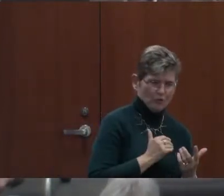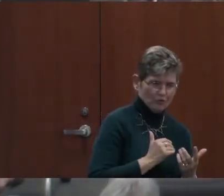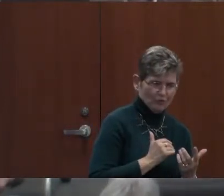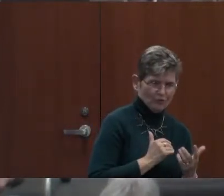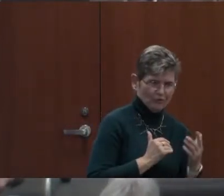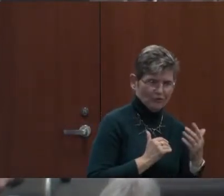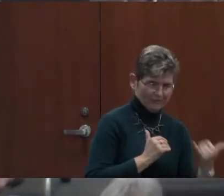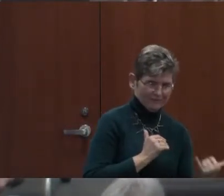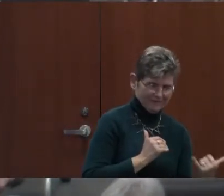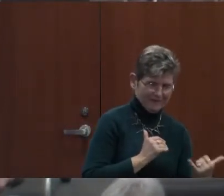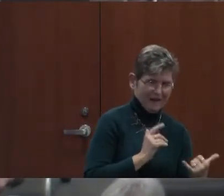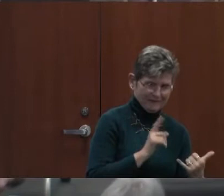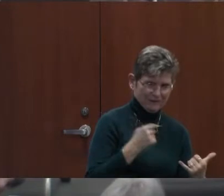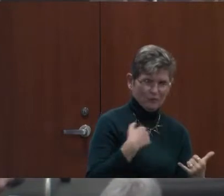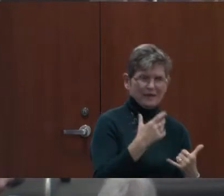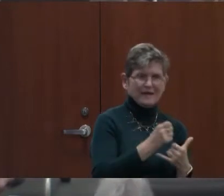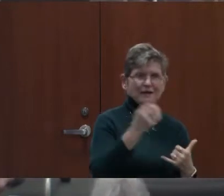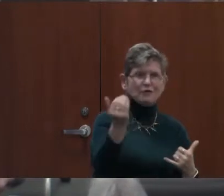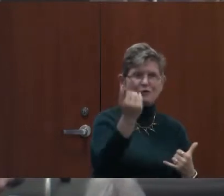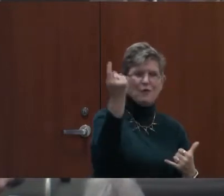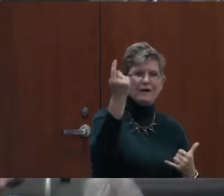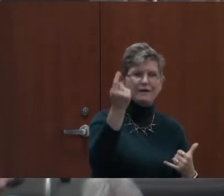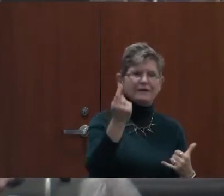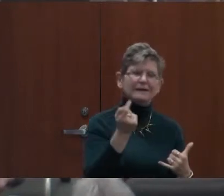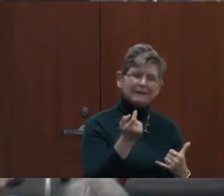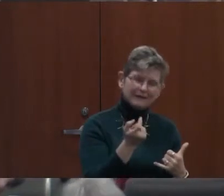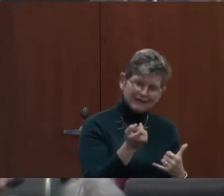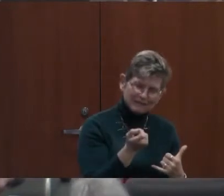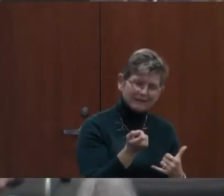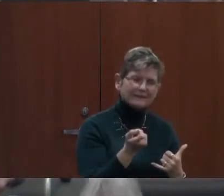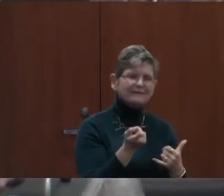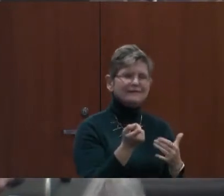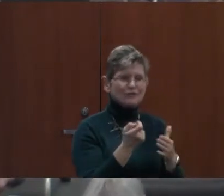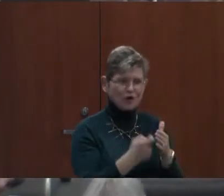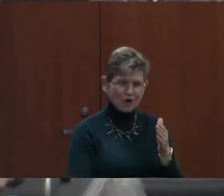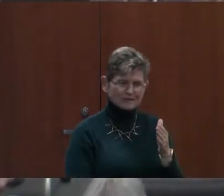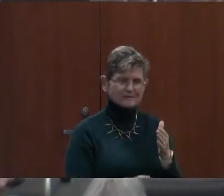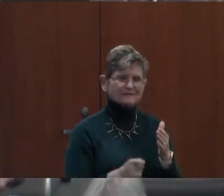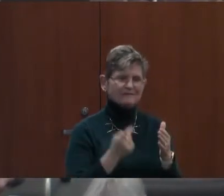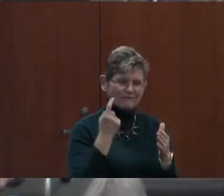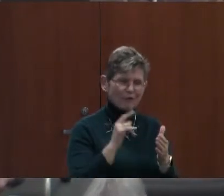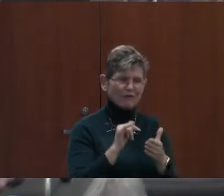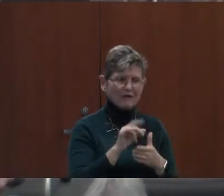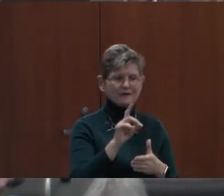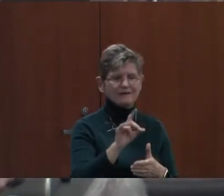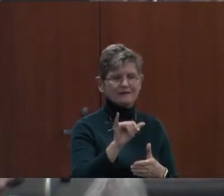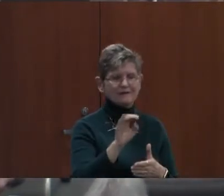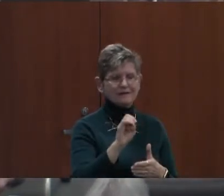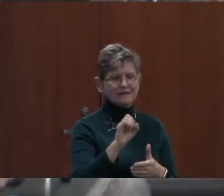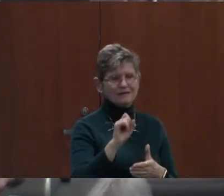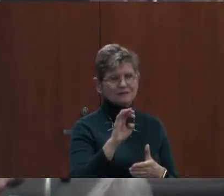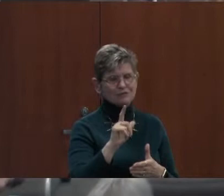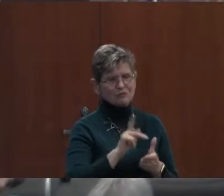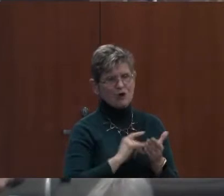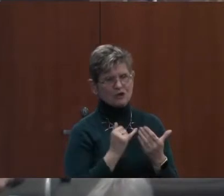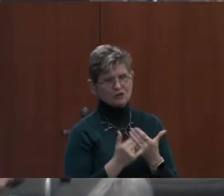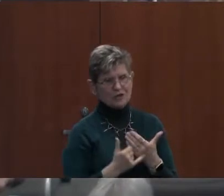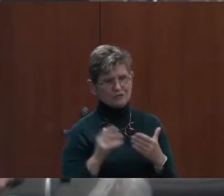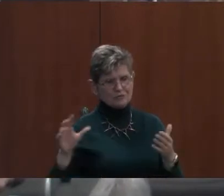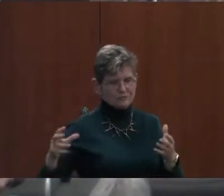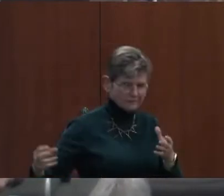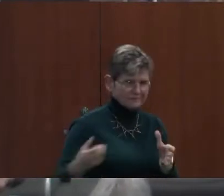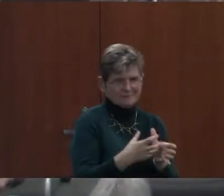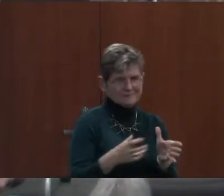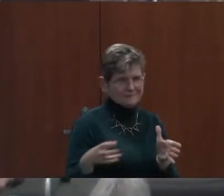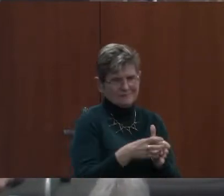in. So there is going to be a little bit of a cost to the diesel project just to get that breaker in there. And will we have an upgrade on